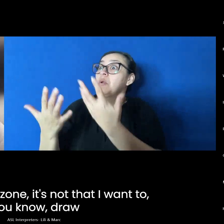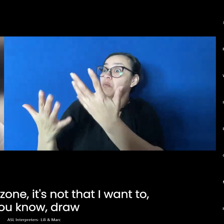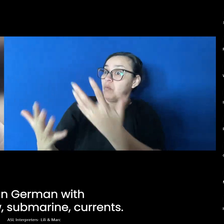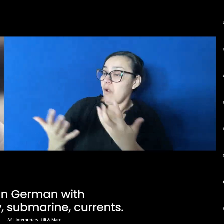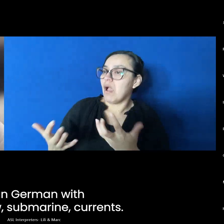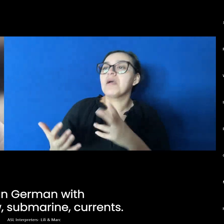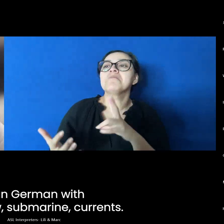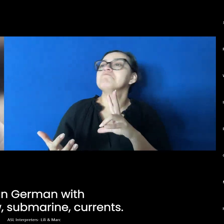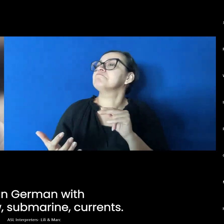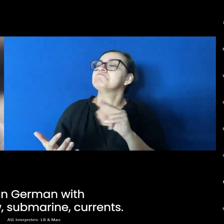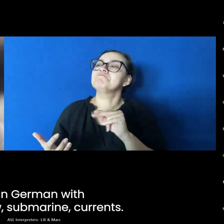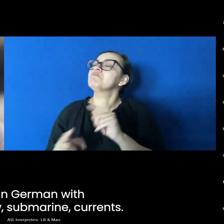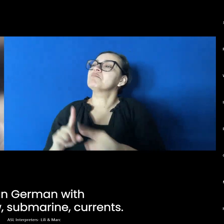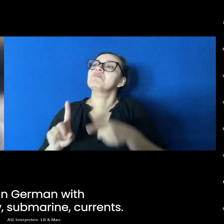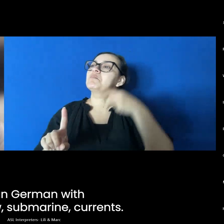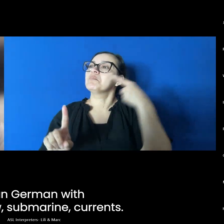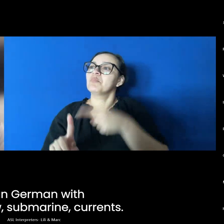draw San Germán with,